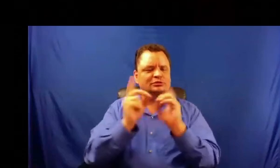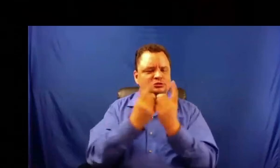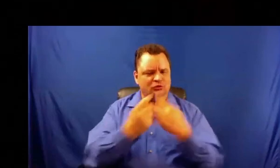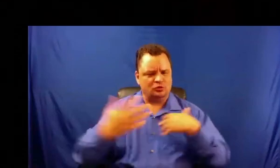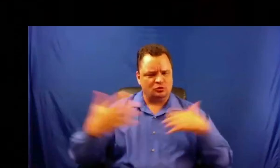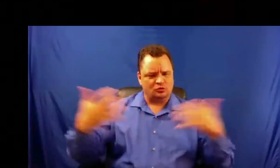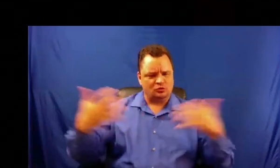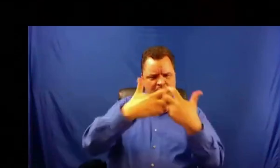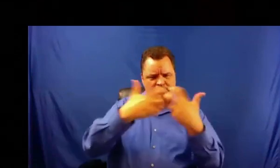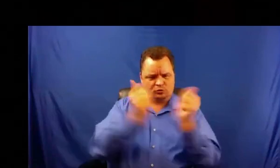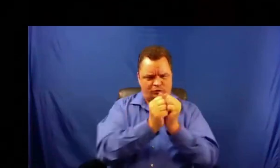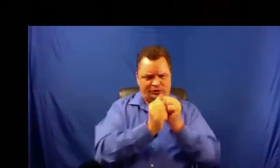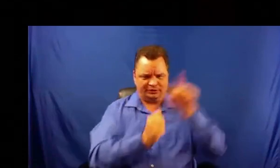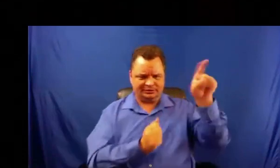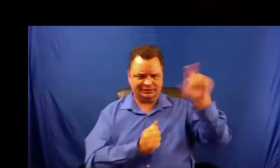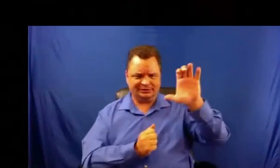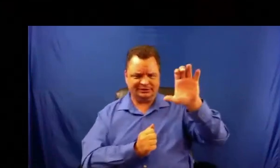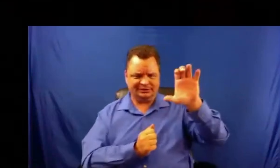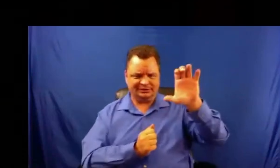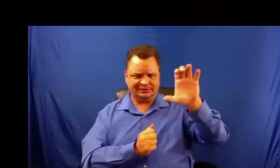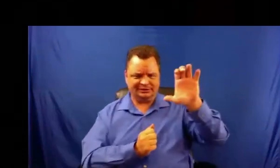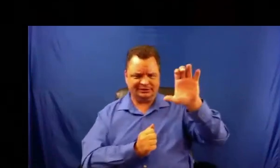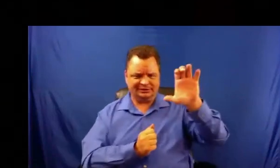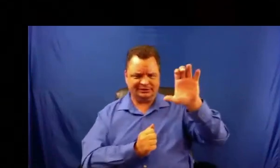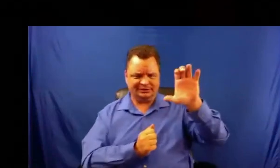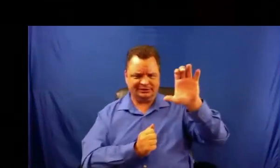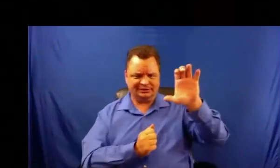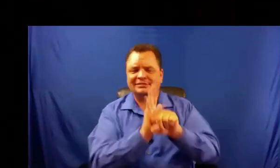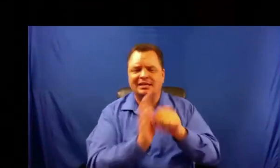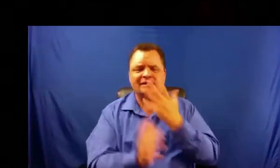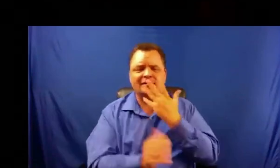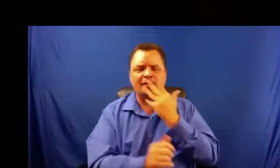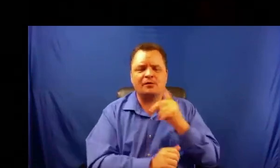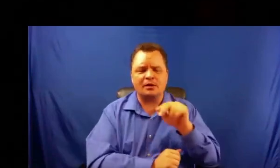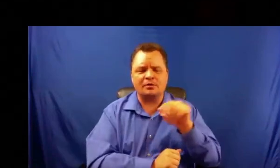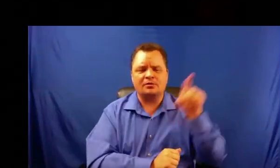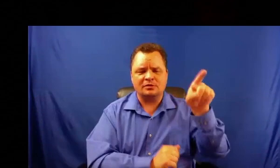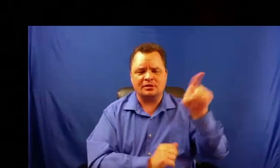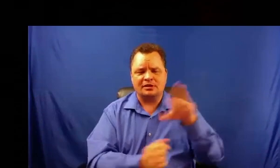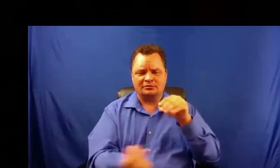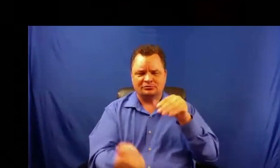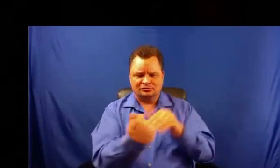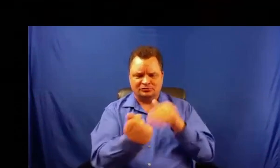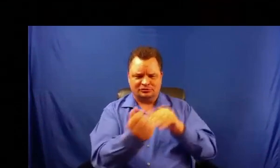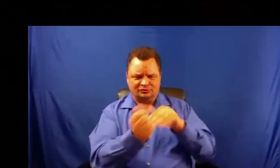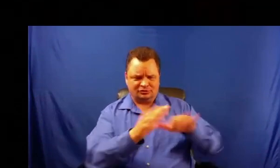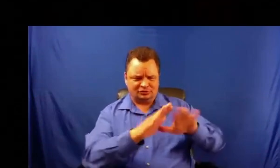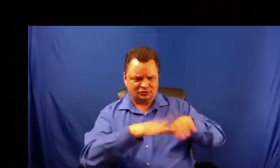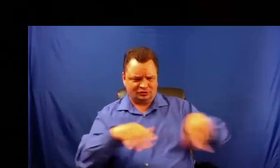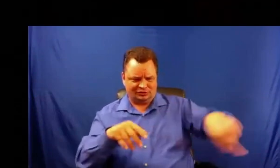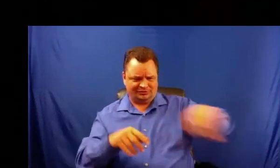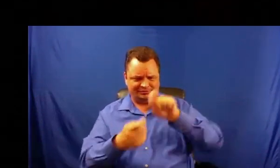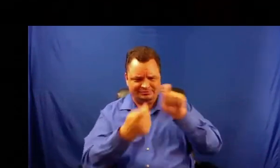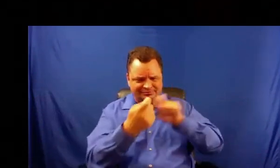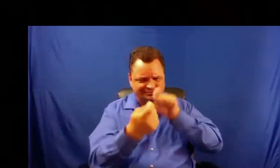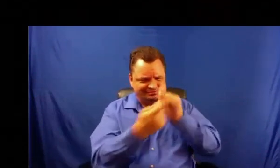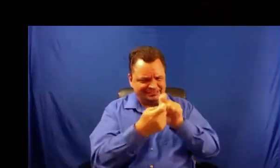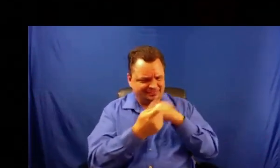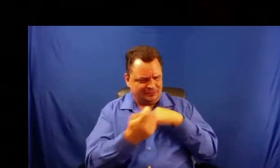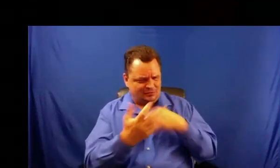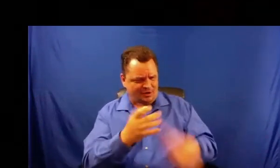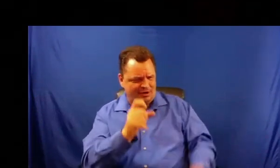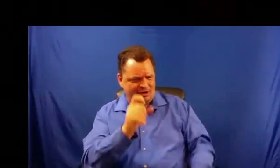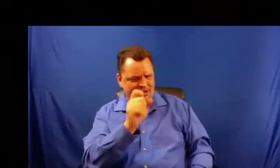State of Colorado, and American Academy of Pediatrics. More specifically, I'm asking you to please issue an indoor